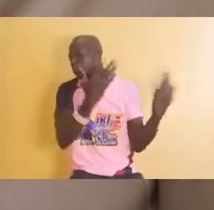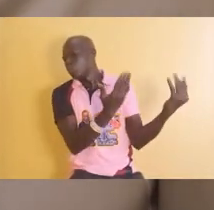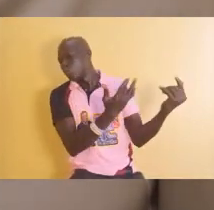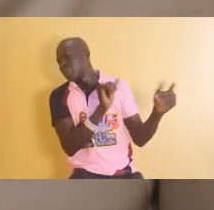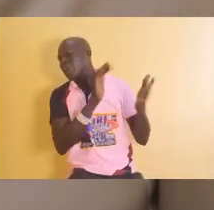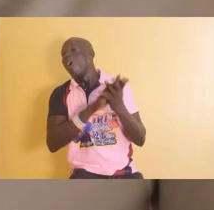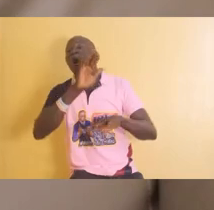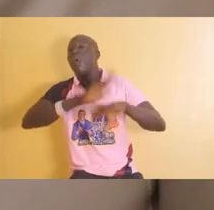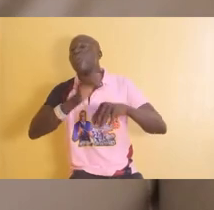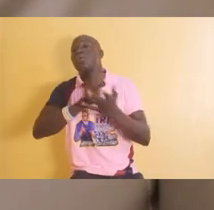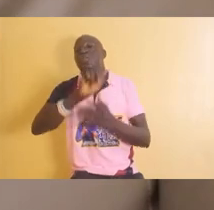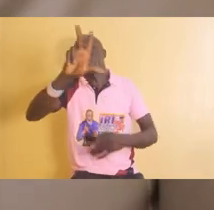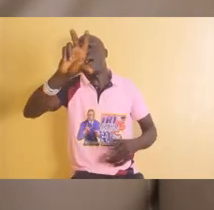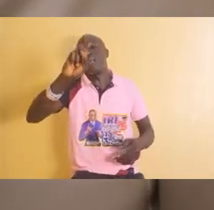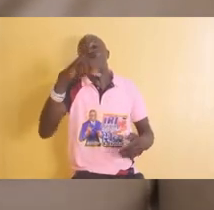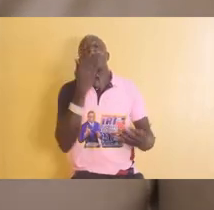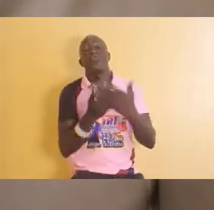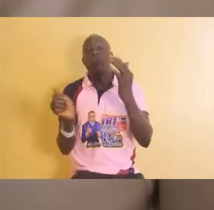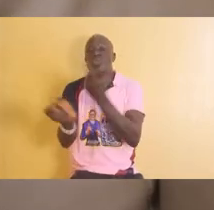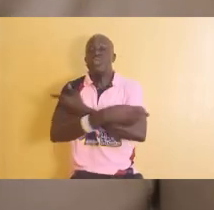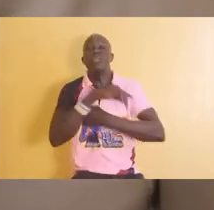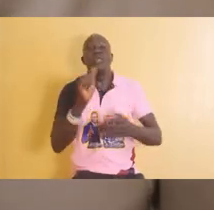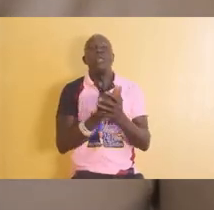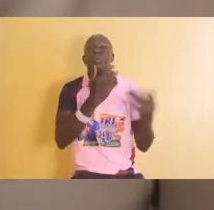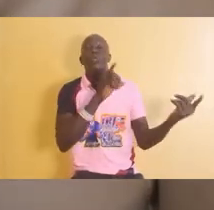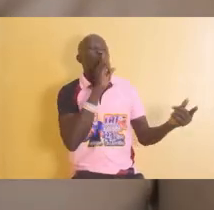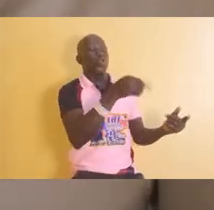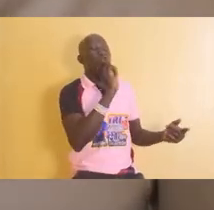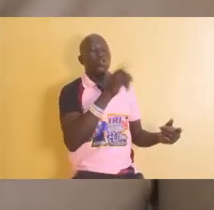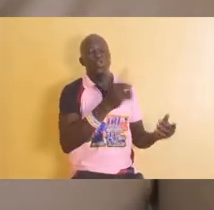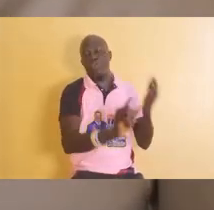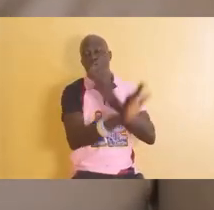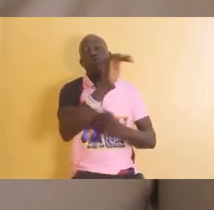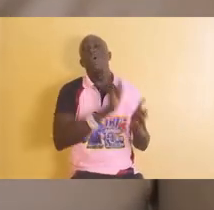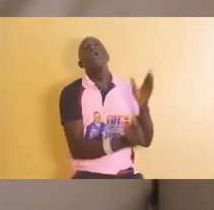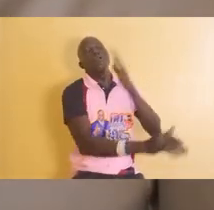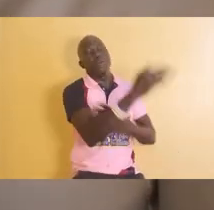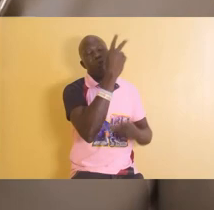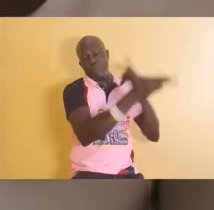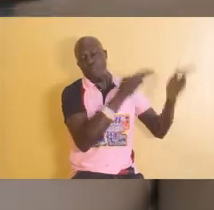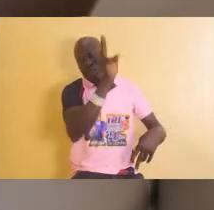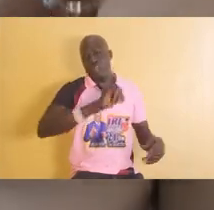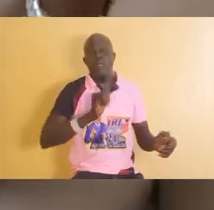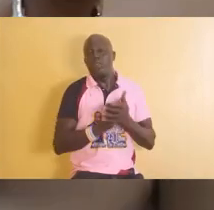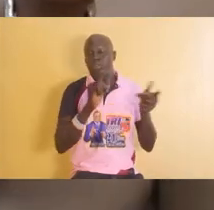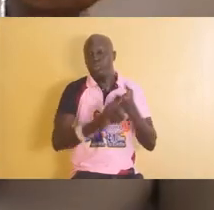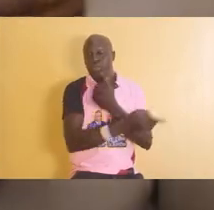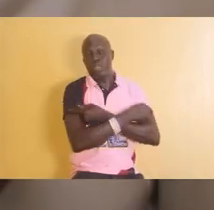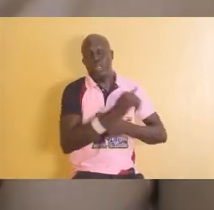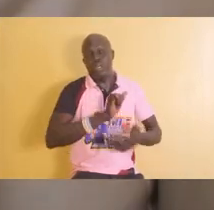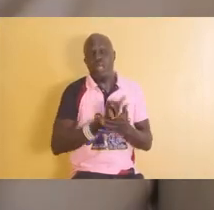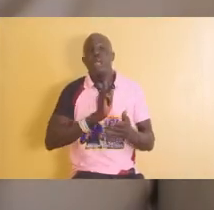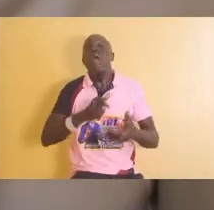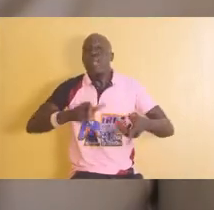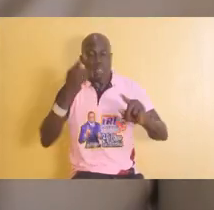waiting until almost 30 days ago be your God just say that they be trusting in for oluwa o de ba mi that God will visit them ayajo na lo de ba yo and this is the